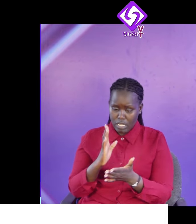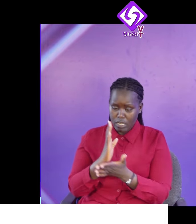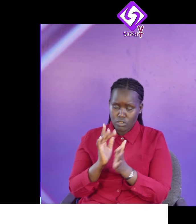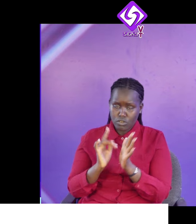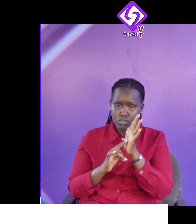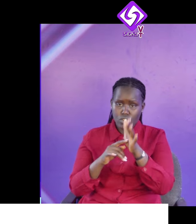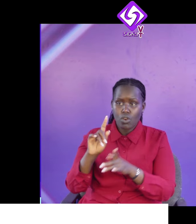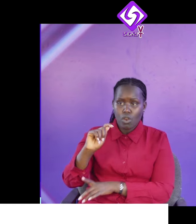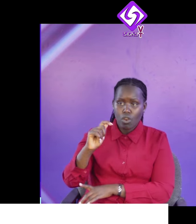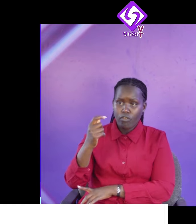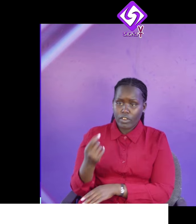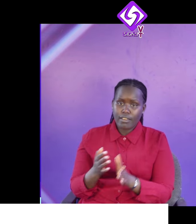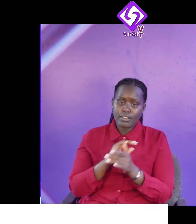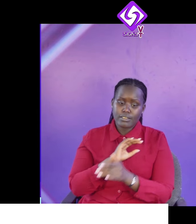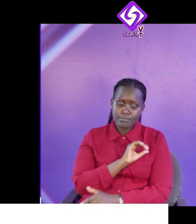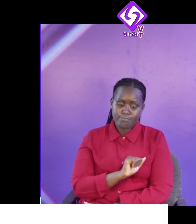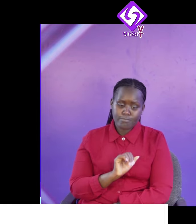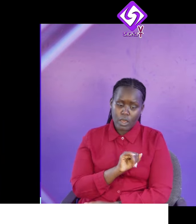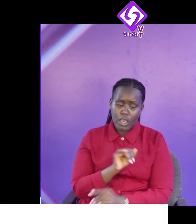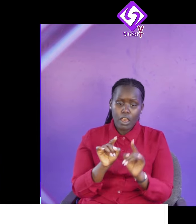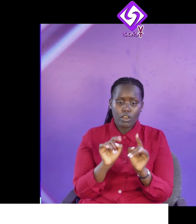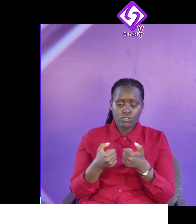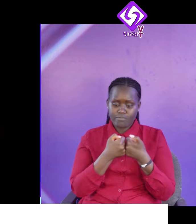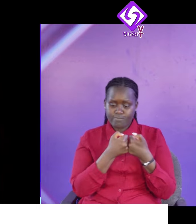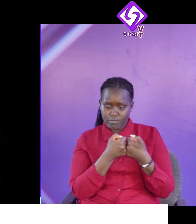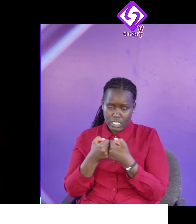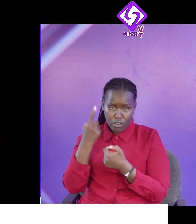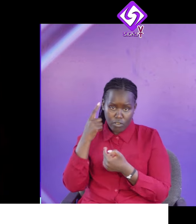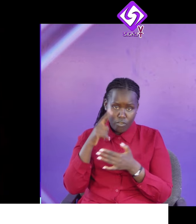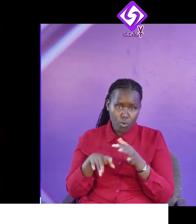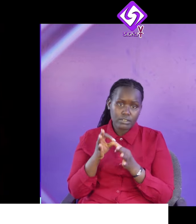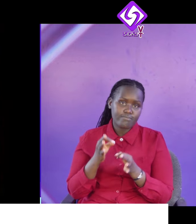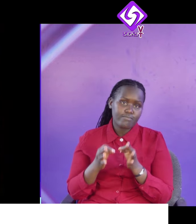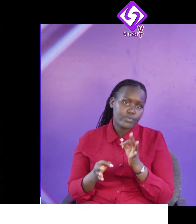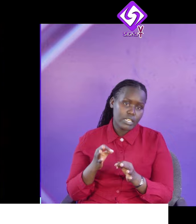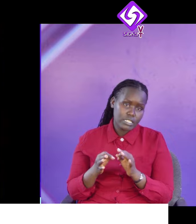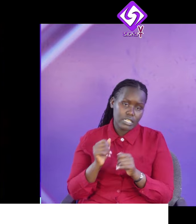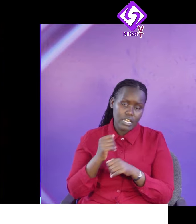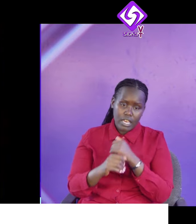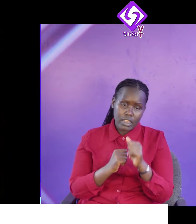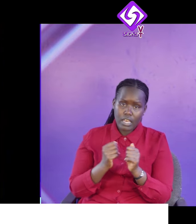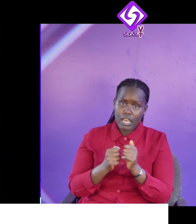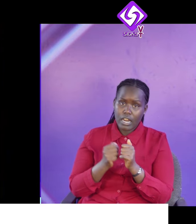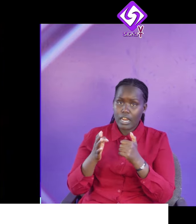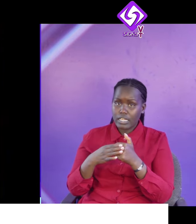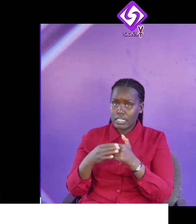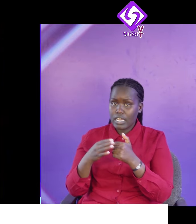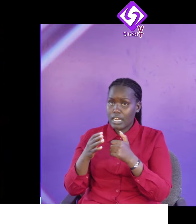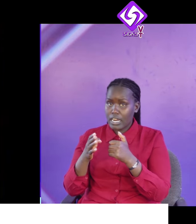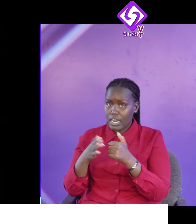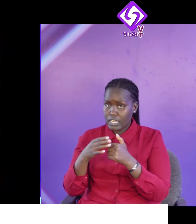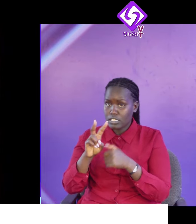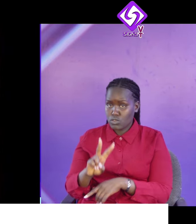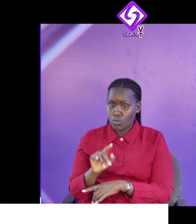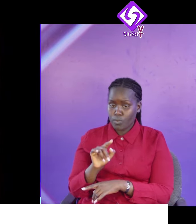of Kenya's resilience and struggle for justice. In 1992, Raila Odinga was